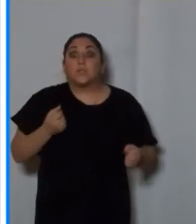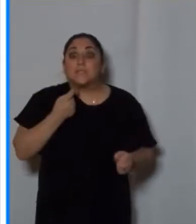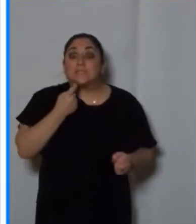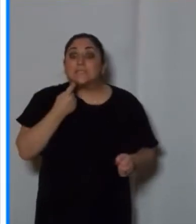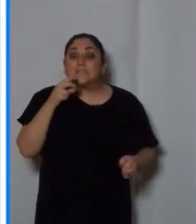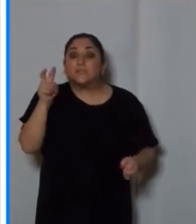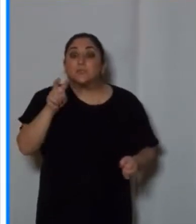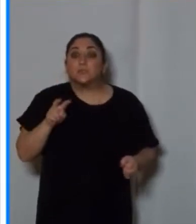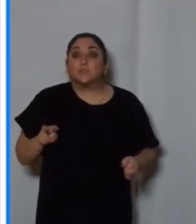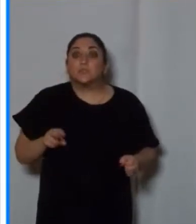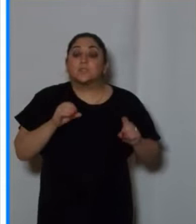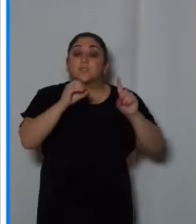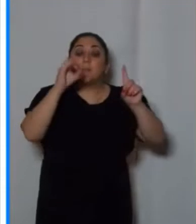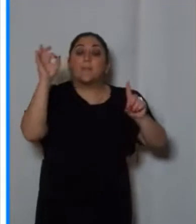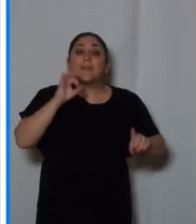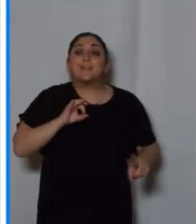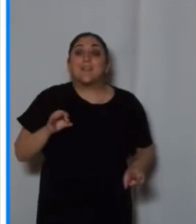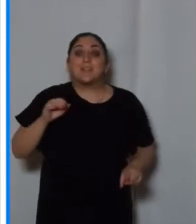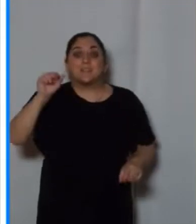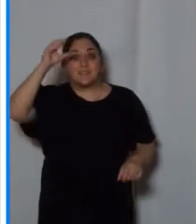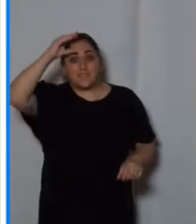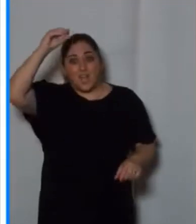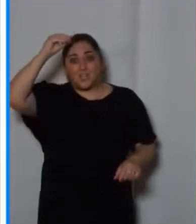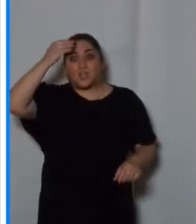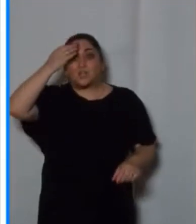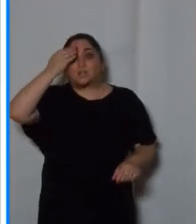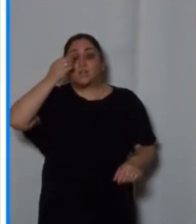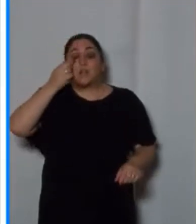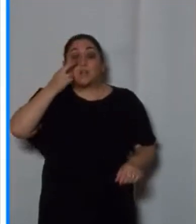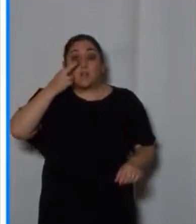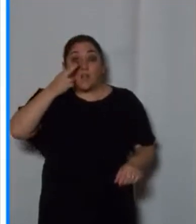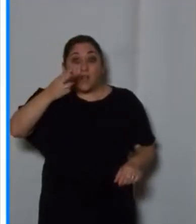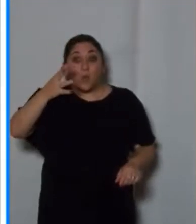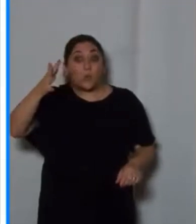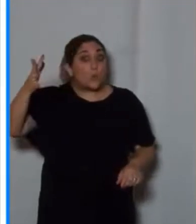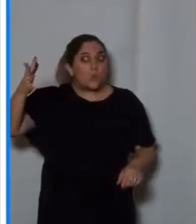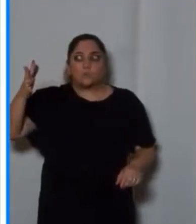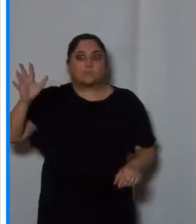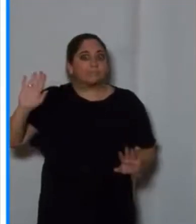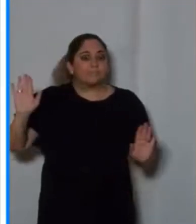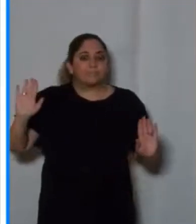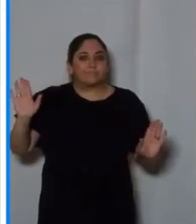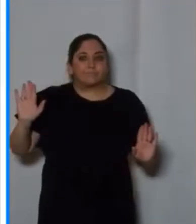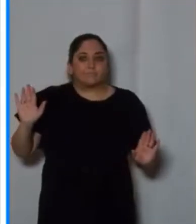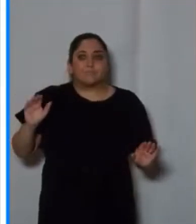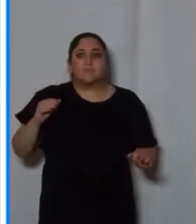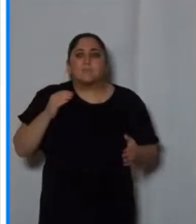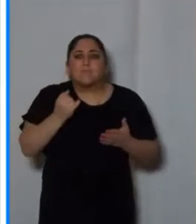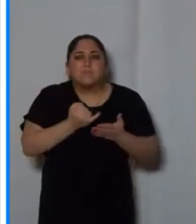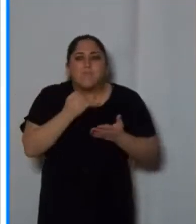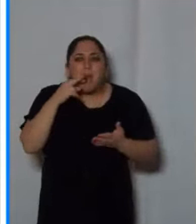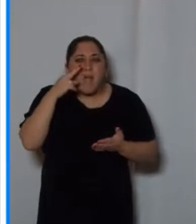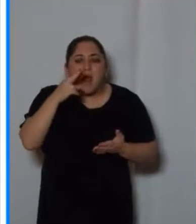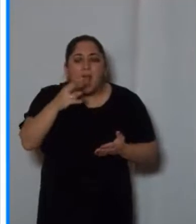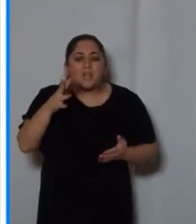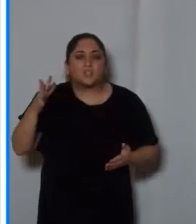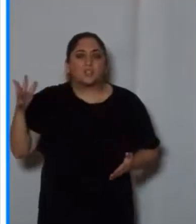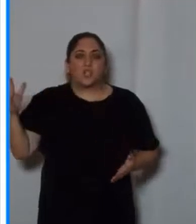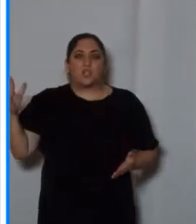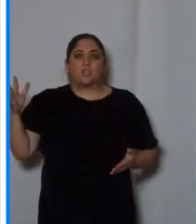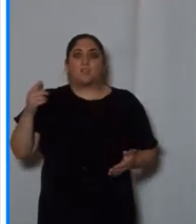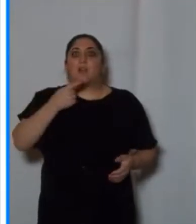men are colorblind, and they need information online to be distinguishable in ways that do not require you to tell green and red apart, for